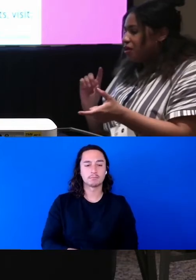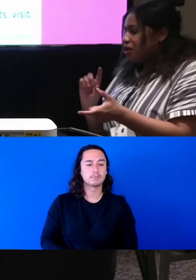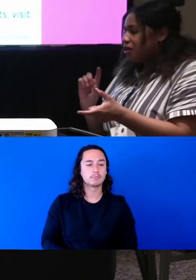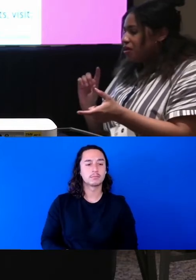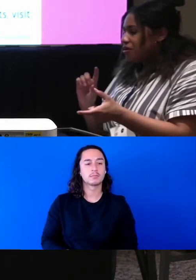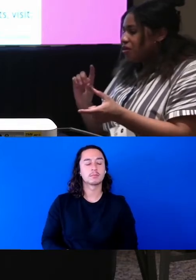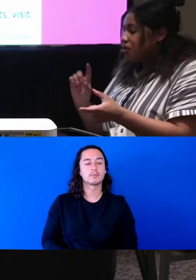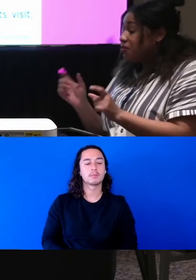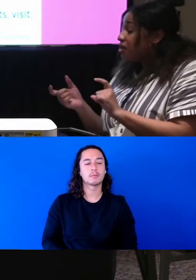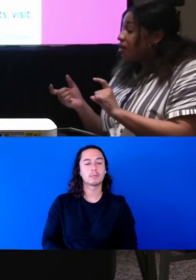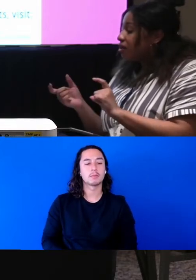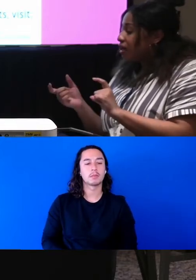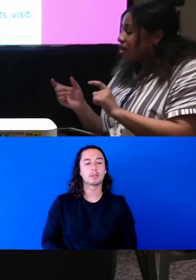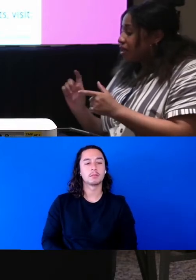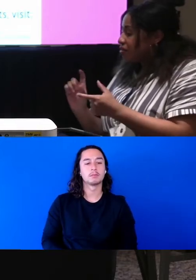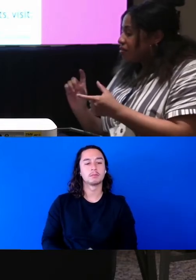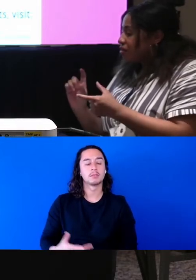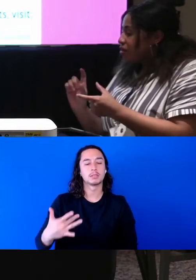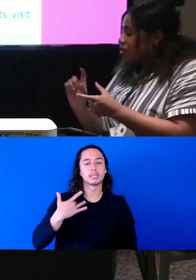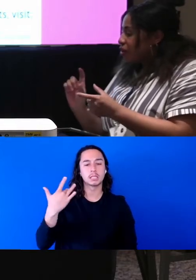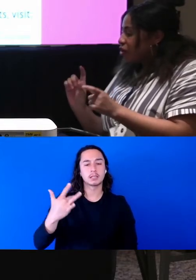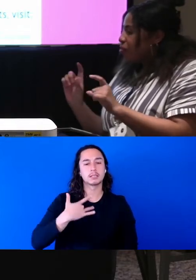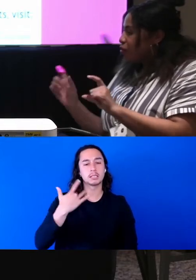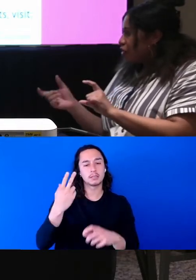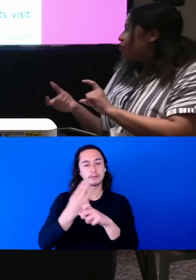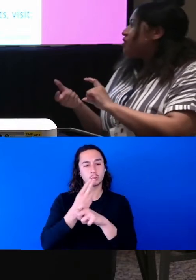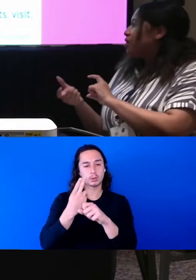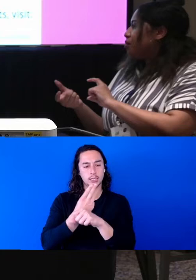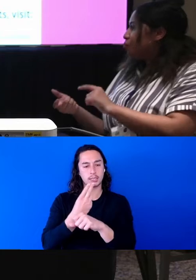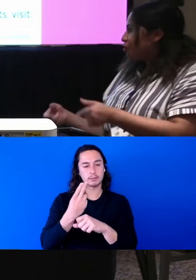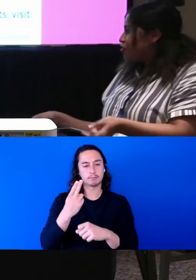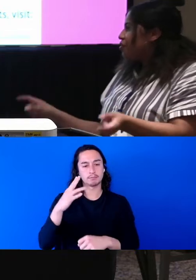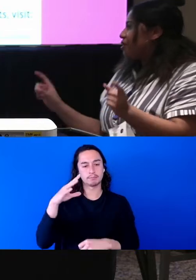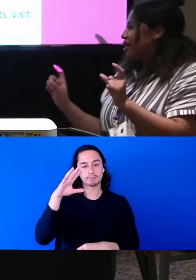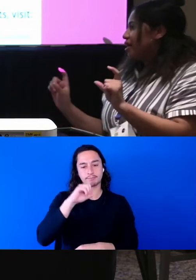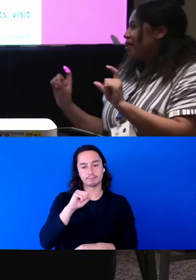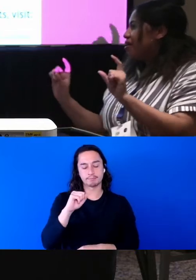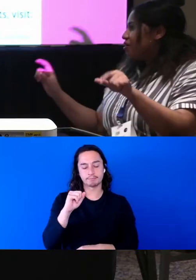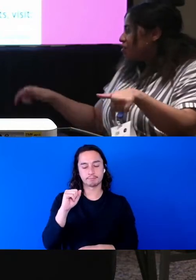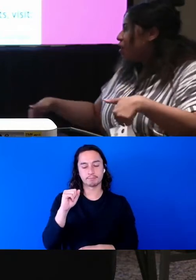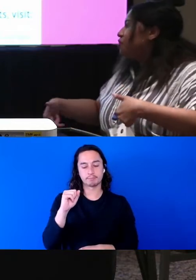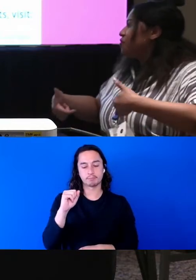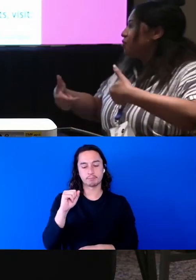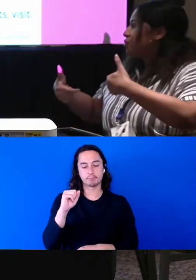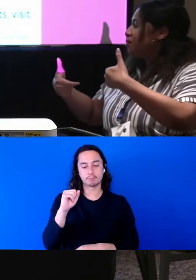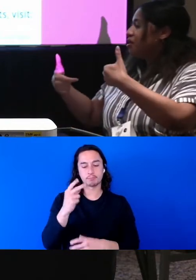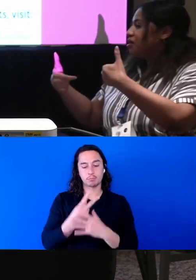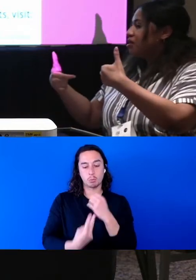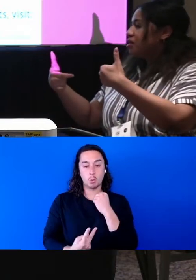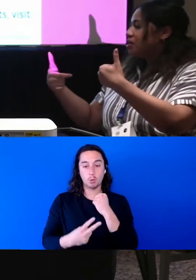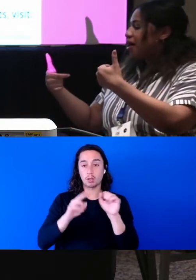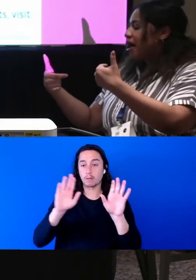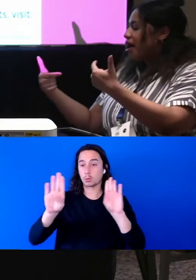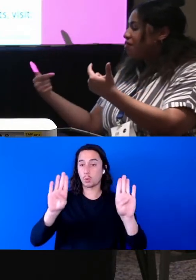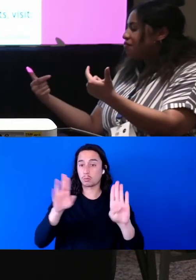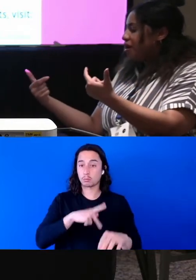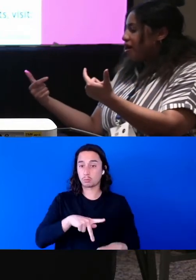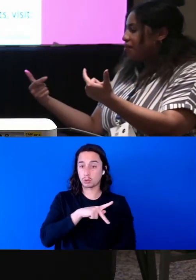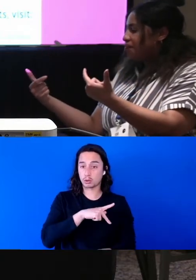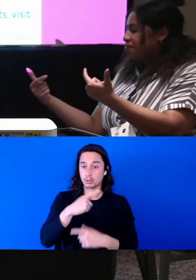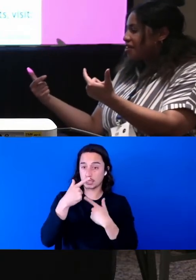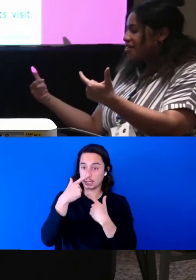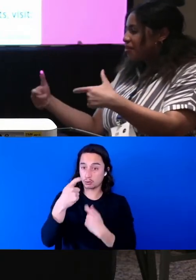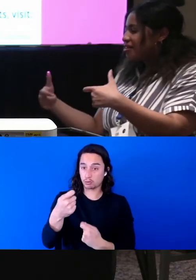of using, I guess, what you're both interested in personally to also